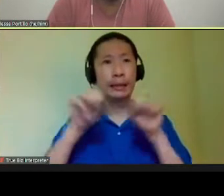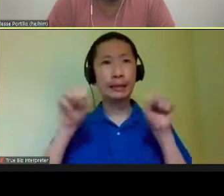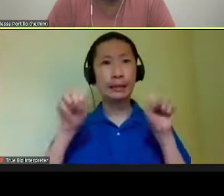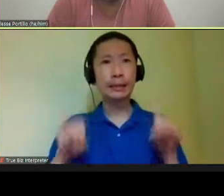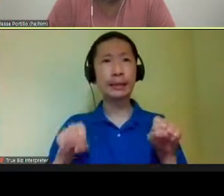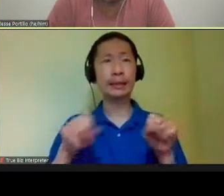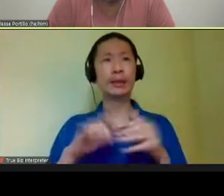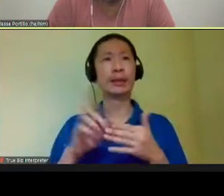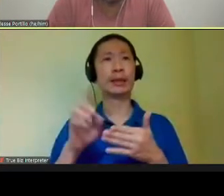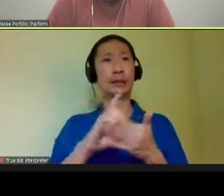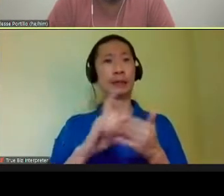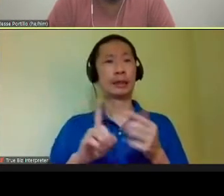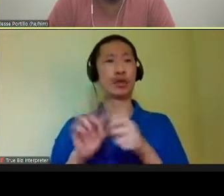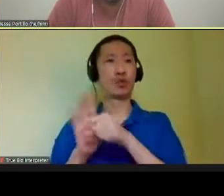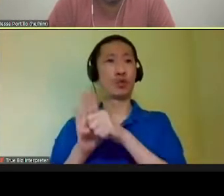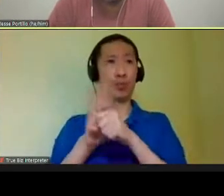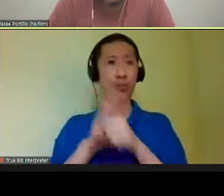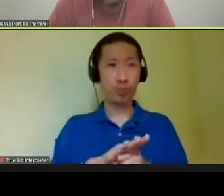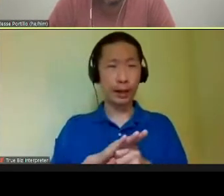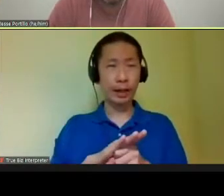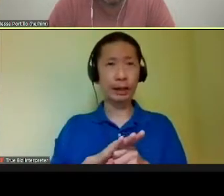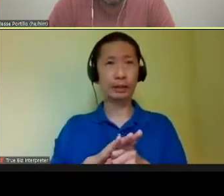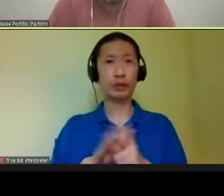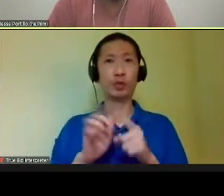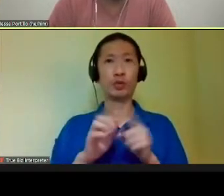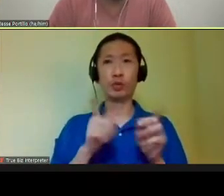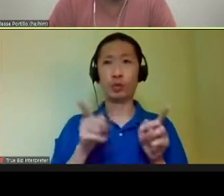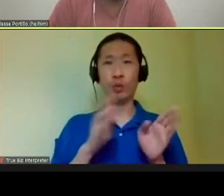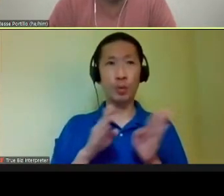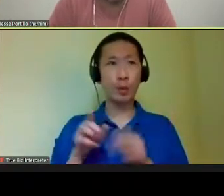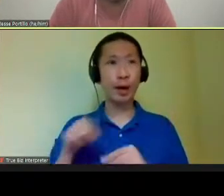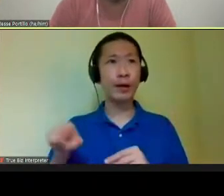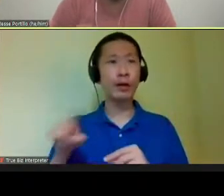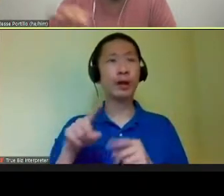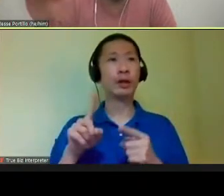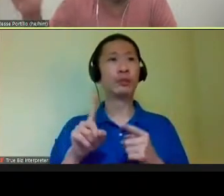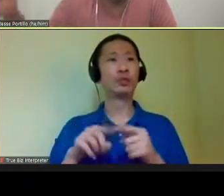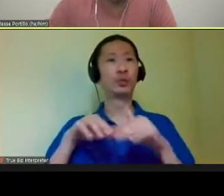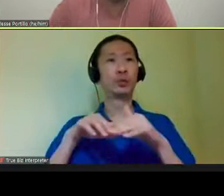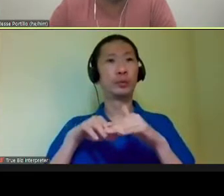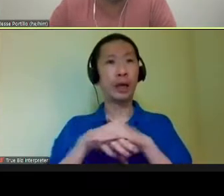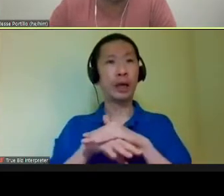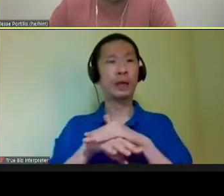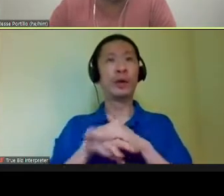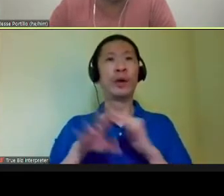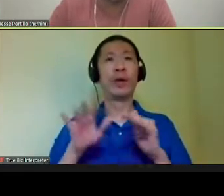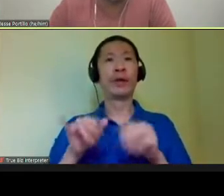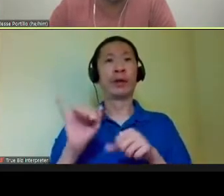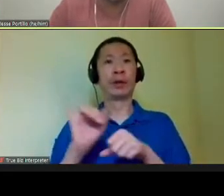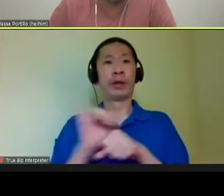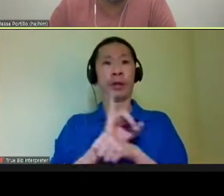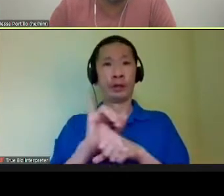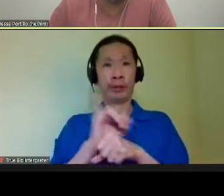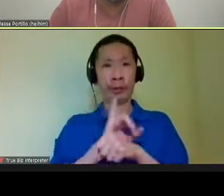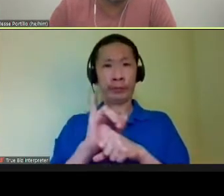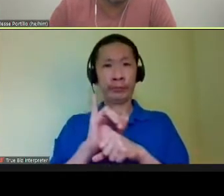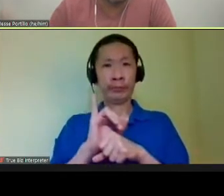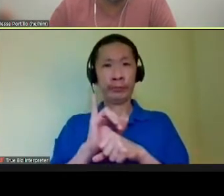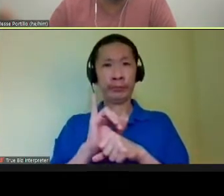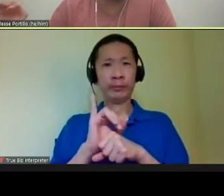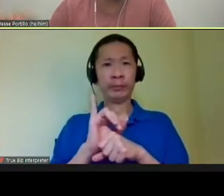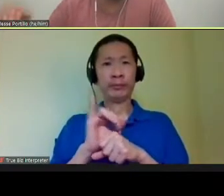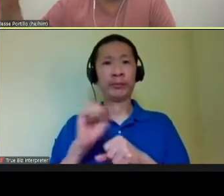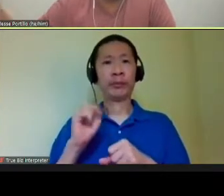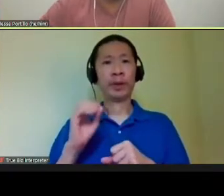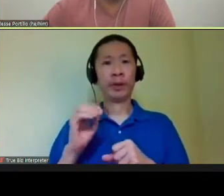designed to oppress them and to prepare them to enter this industry